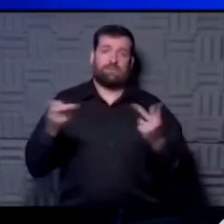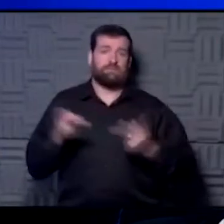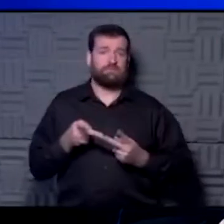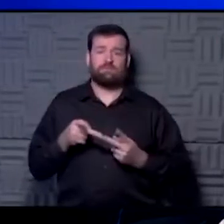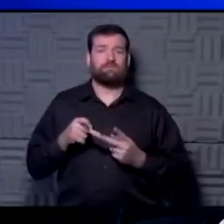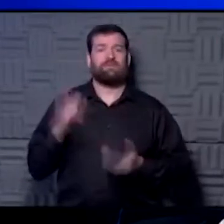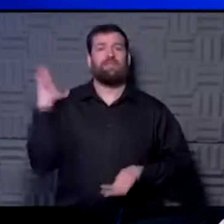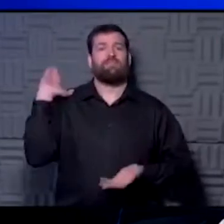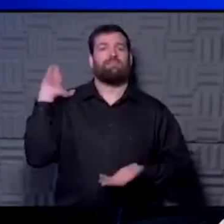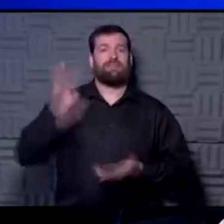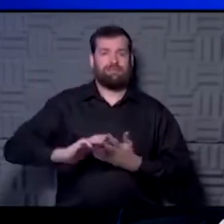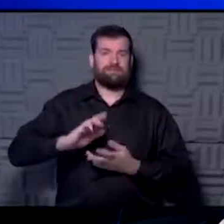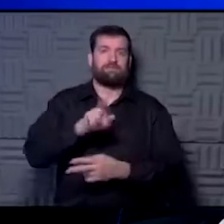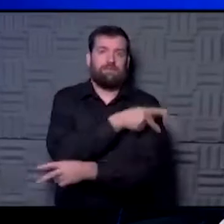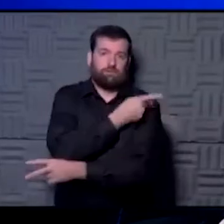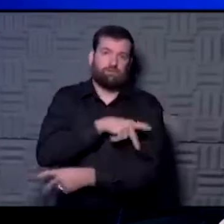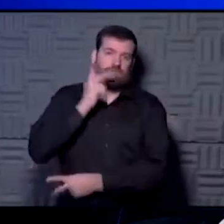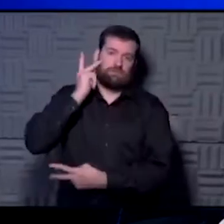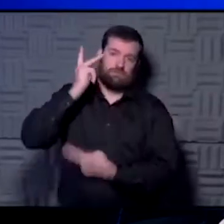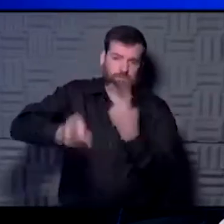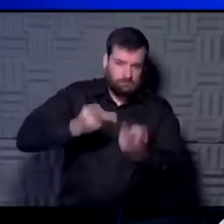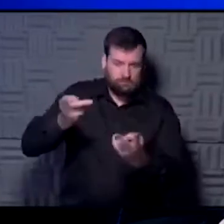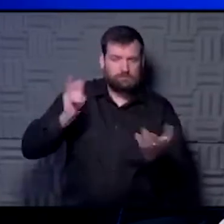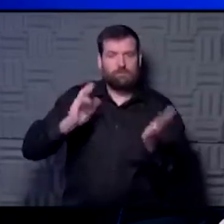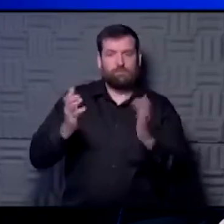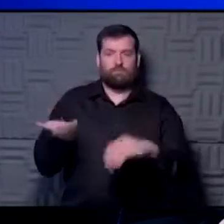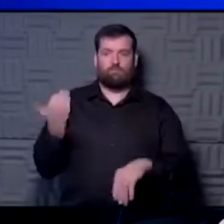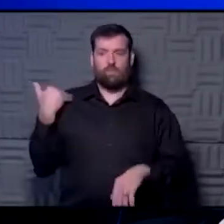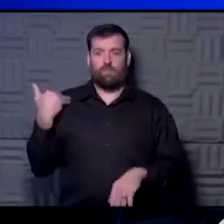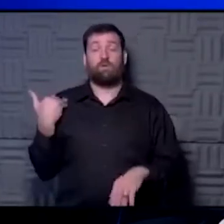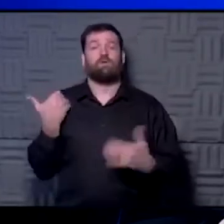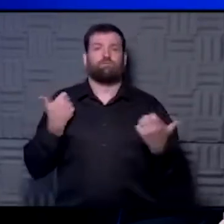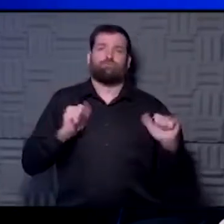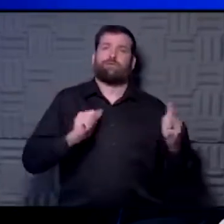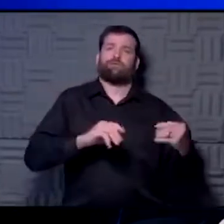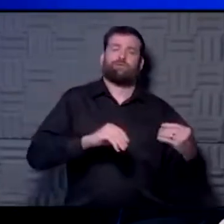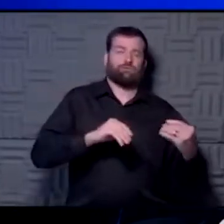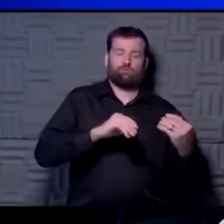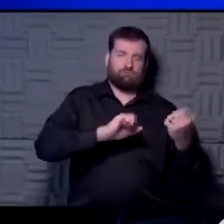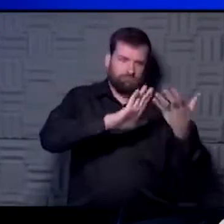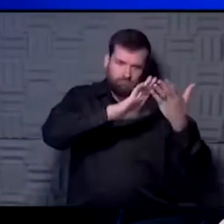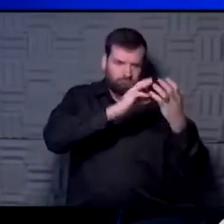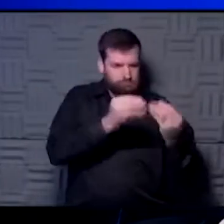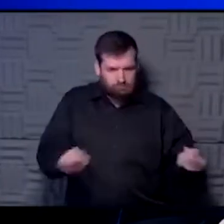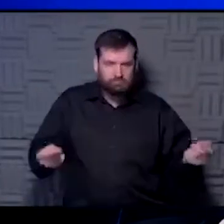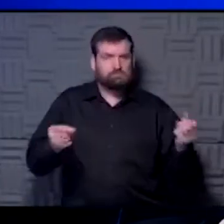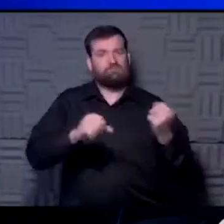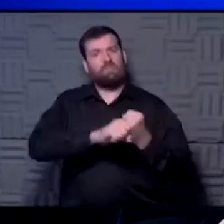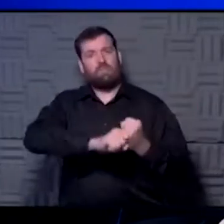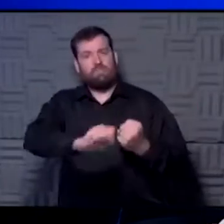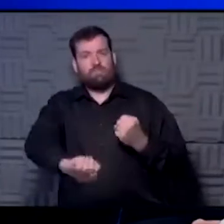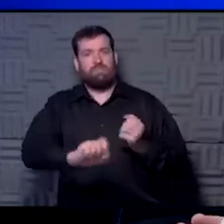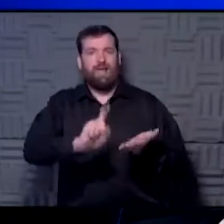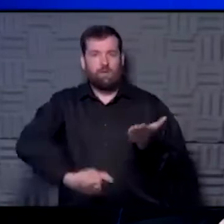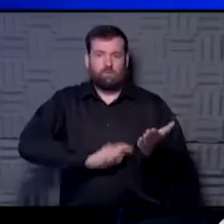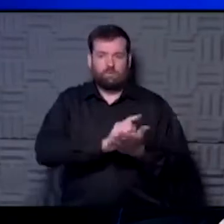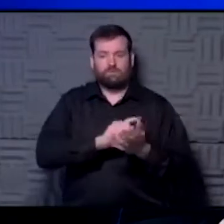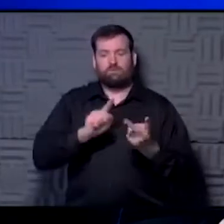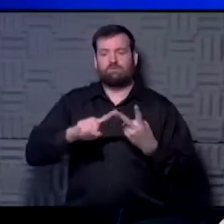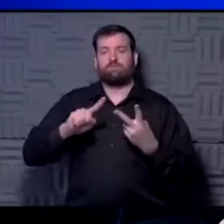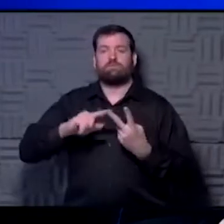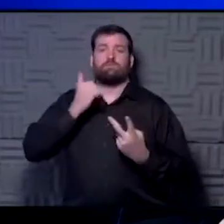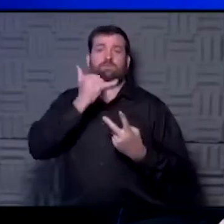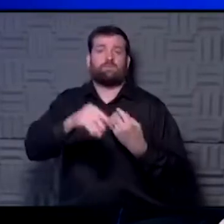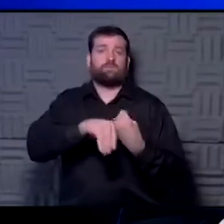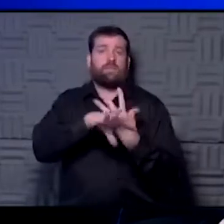to see as many patients as they did before. So we've tried to address that through telehealth and extending hours and other things, but that